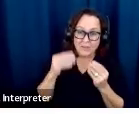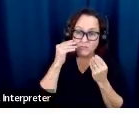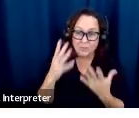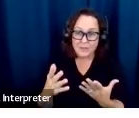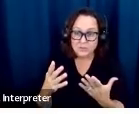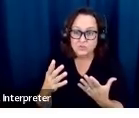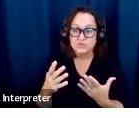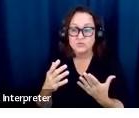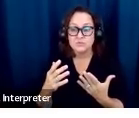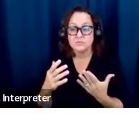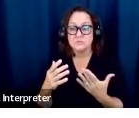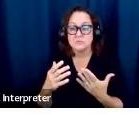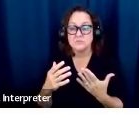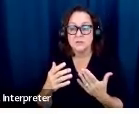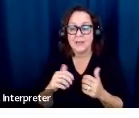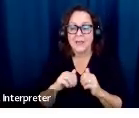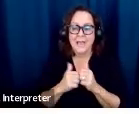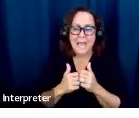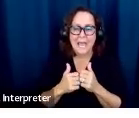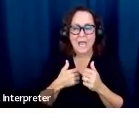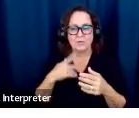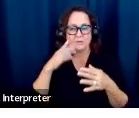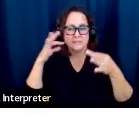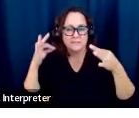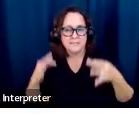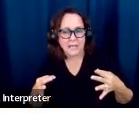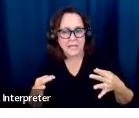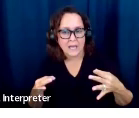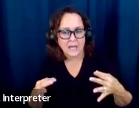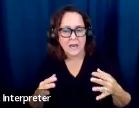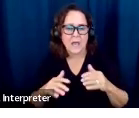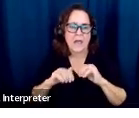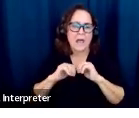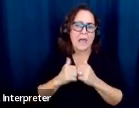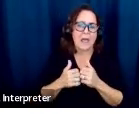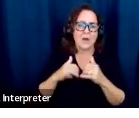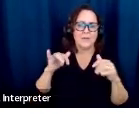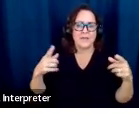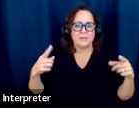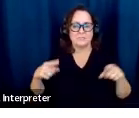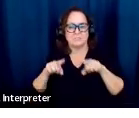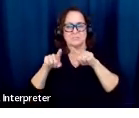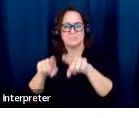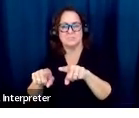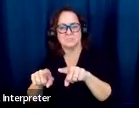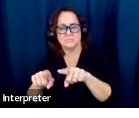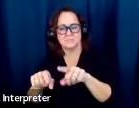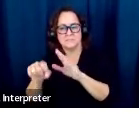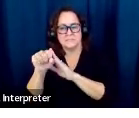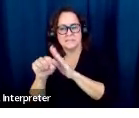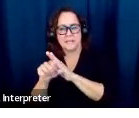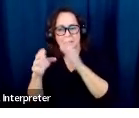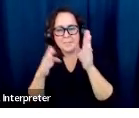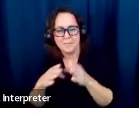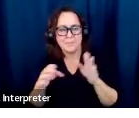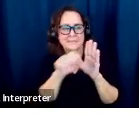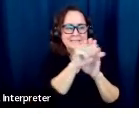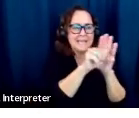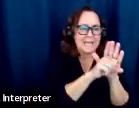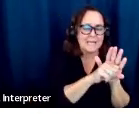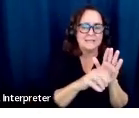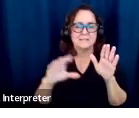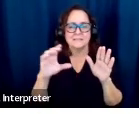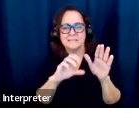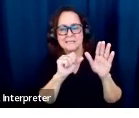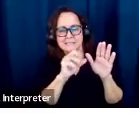information about how we arrived at this decision and how this aligns the state plan, the CSW, and